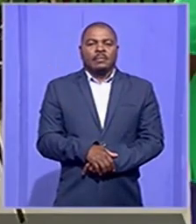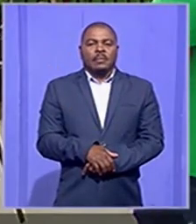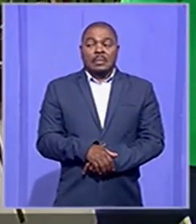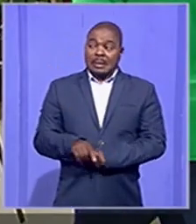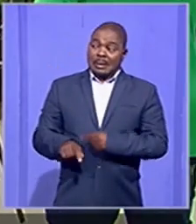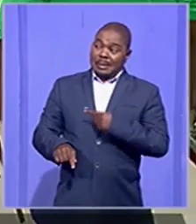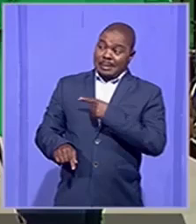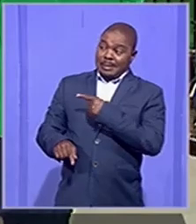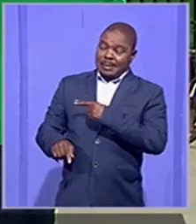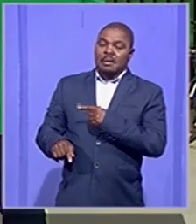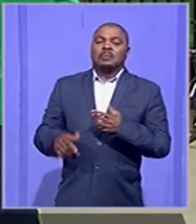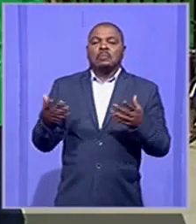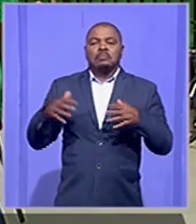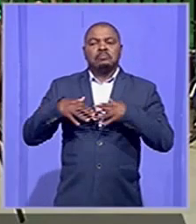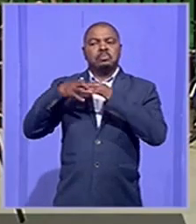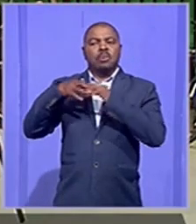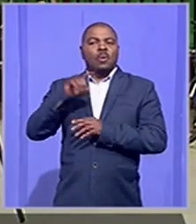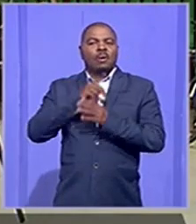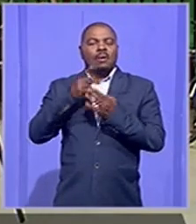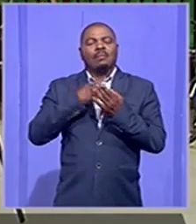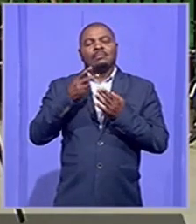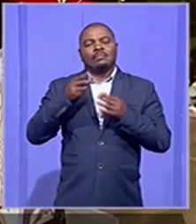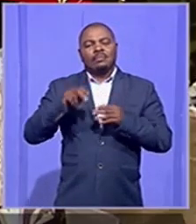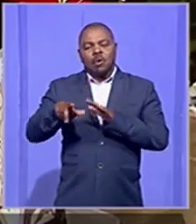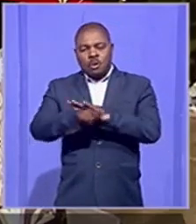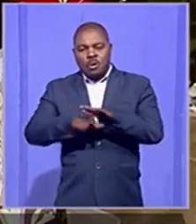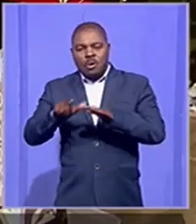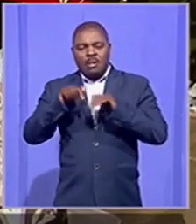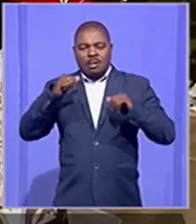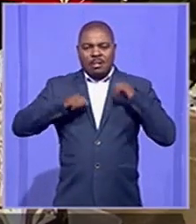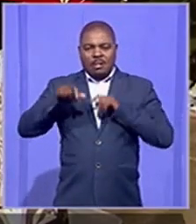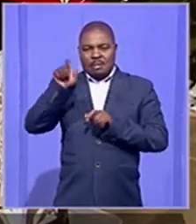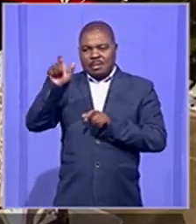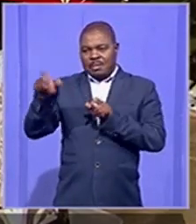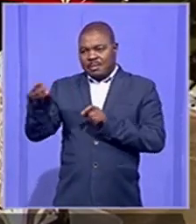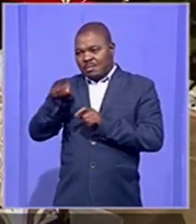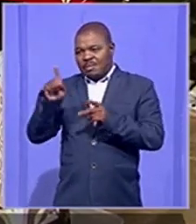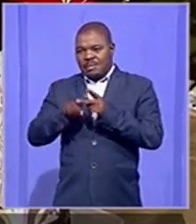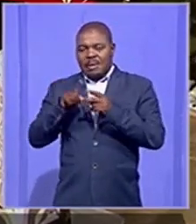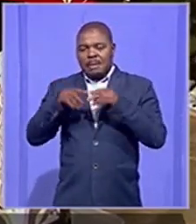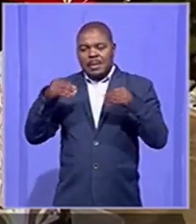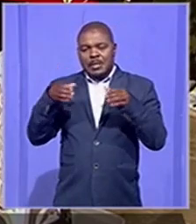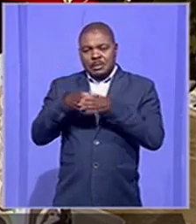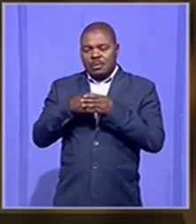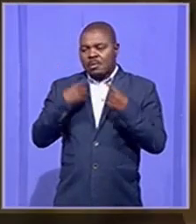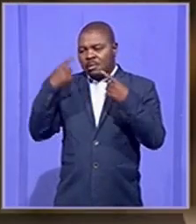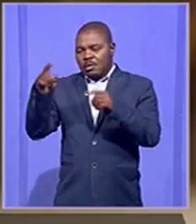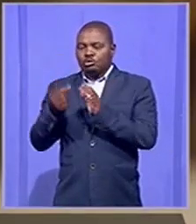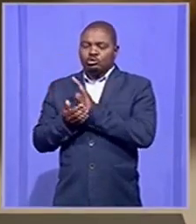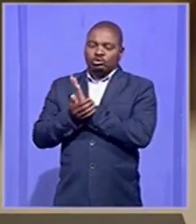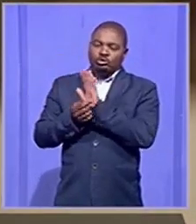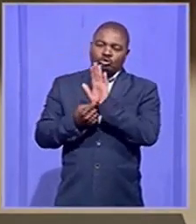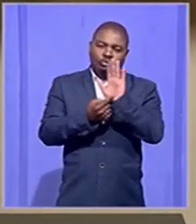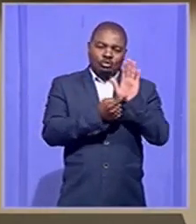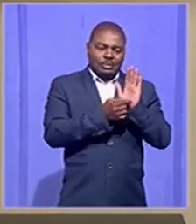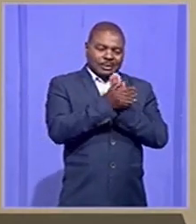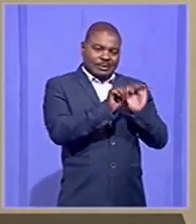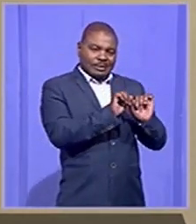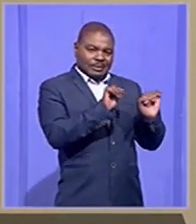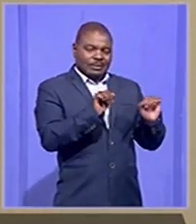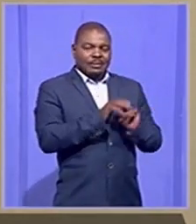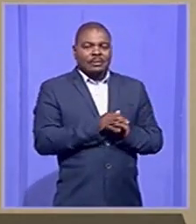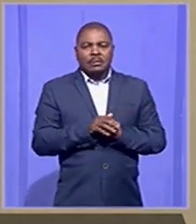Se ke lefelo le le tlhomilweng gore bataki ba selegae le bagwebi potlana ba kgone go tlhagisa bokgoni jwa bona. Go tlhomilwe mafelo